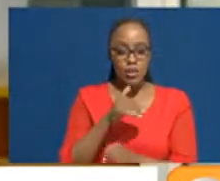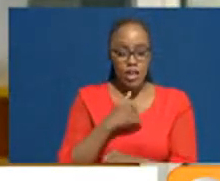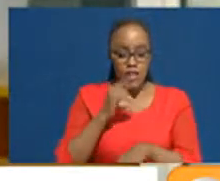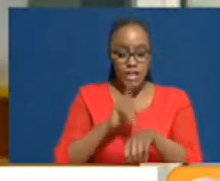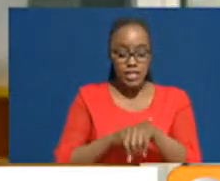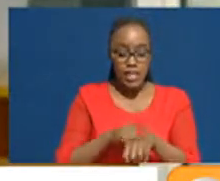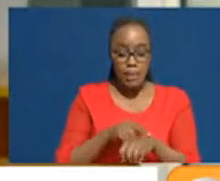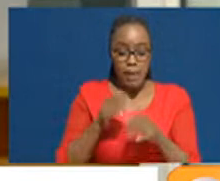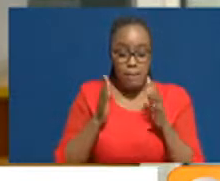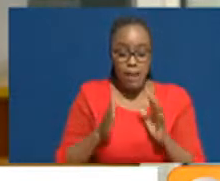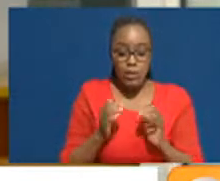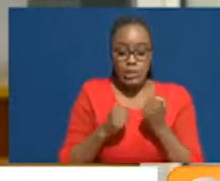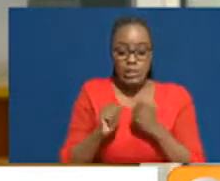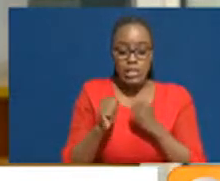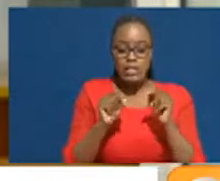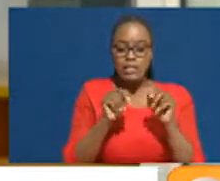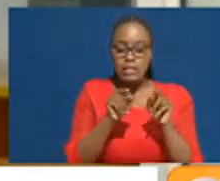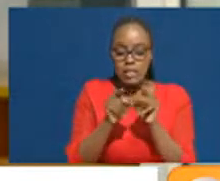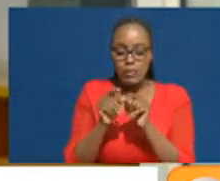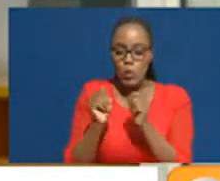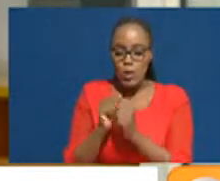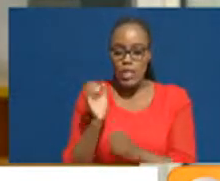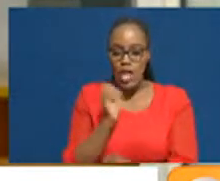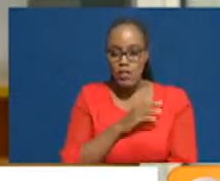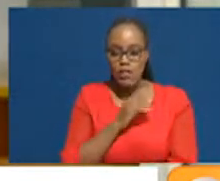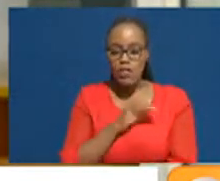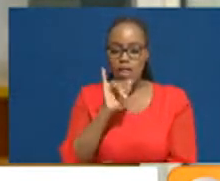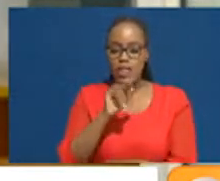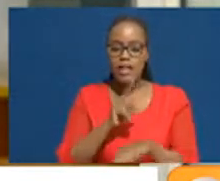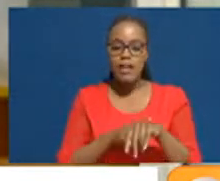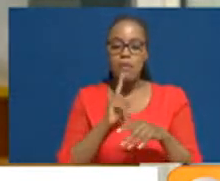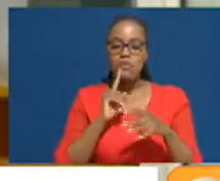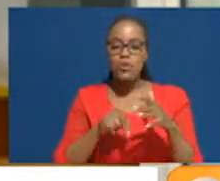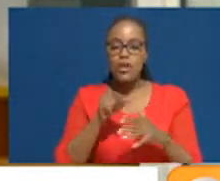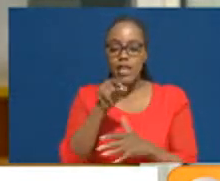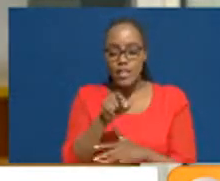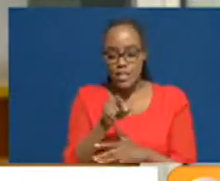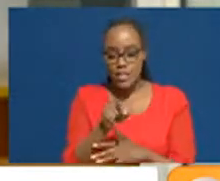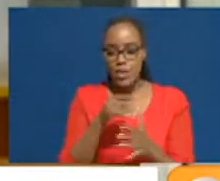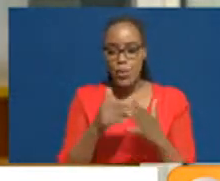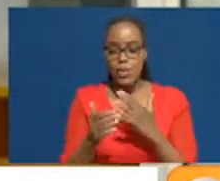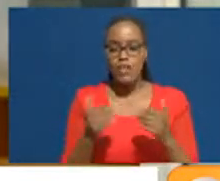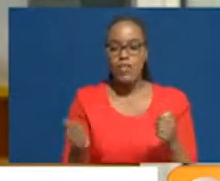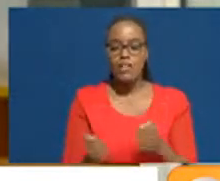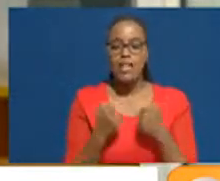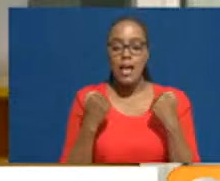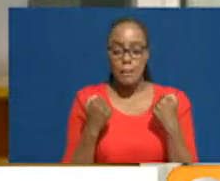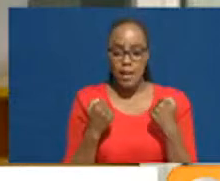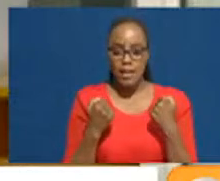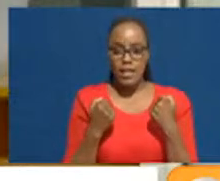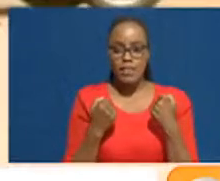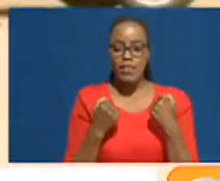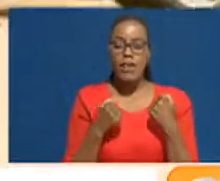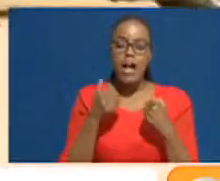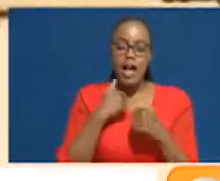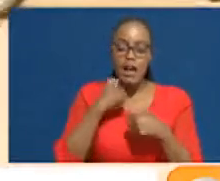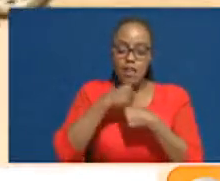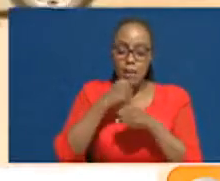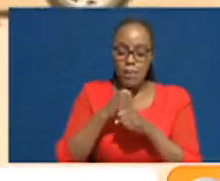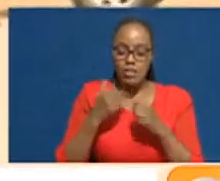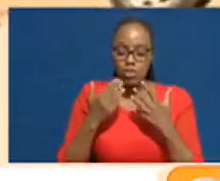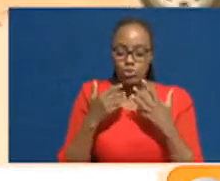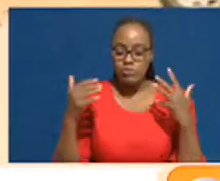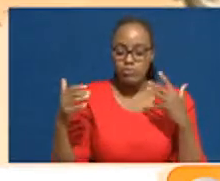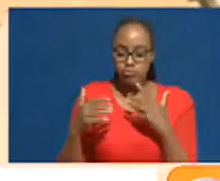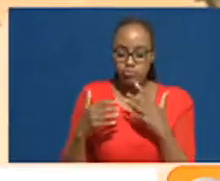moment one reacts with horror and fear, at that point we'll say that that incident in itself, that incident has traumatized